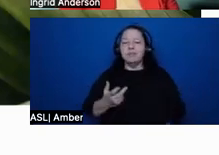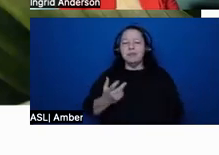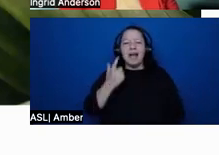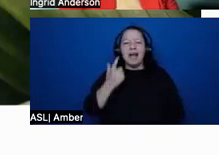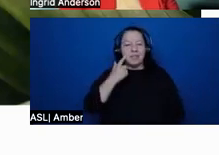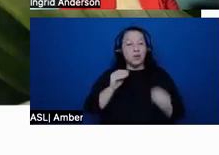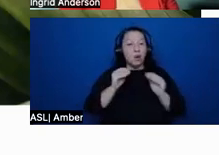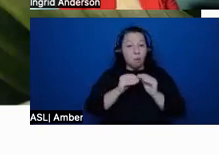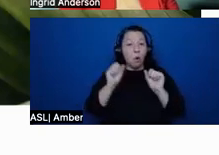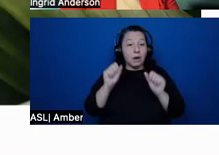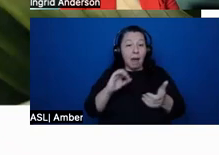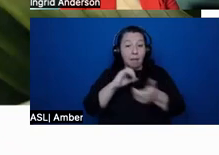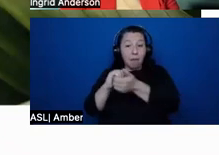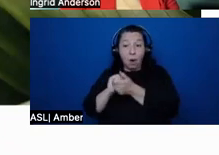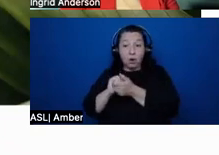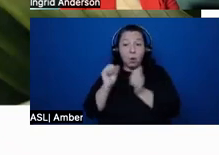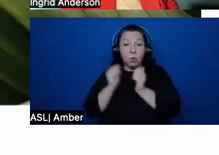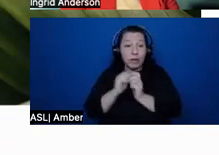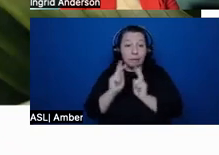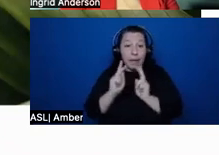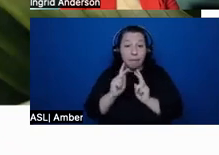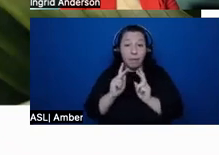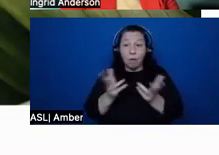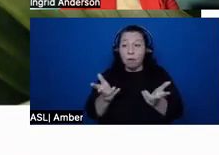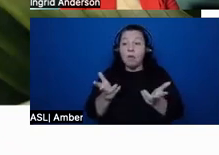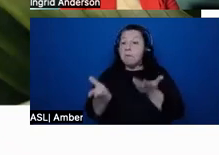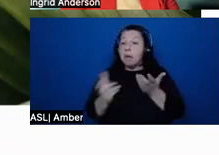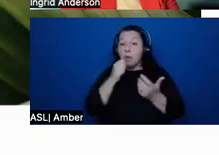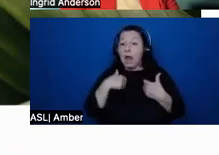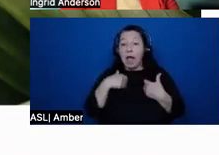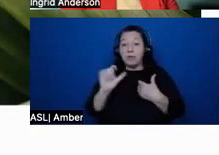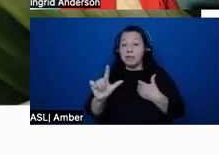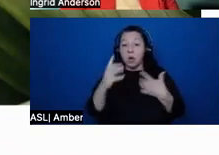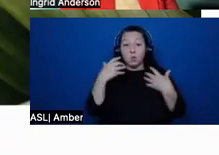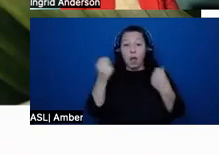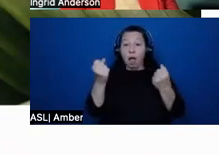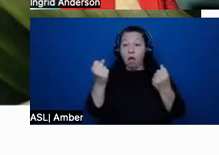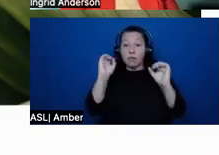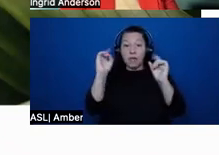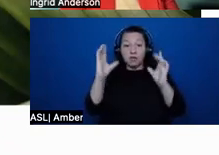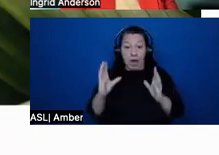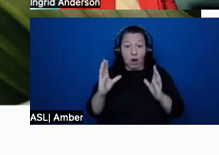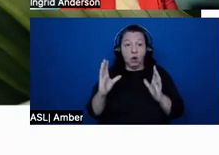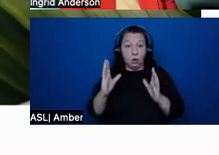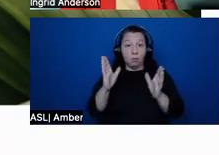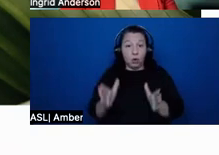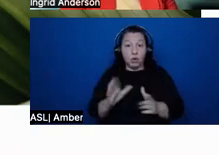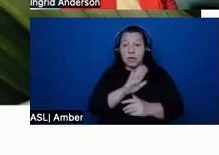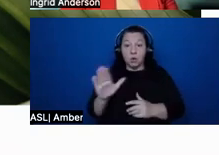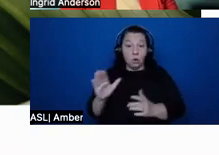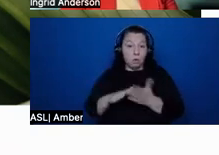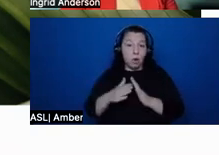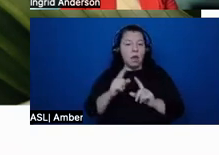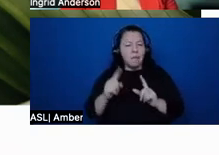can be partnering with people, and you may not have, you know, a sexual health educator in your community, but thinking about who else might be there, right? You know, is it somebody who's